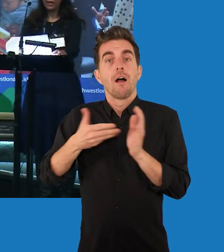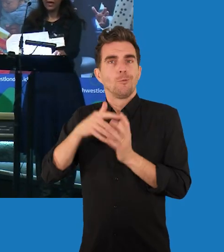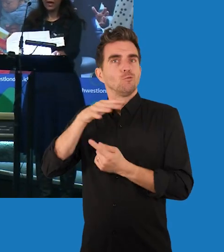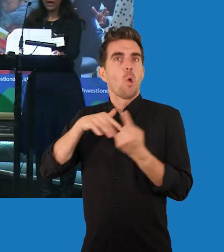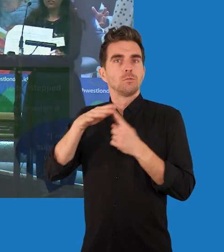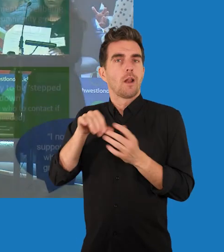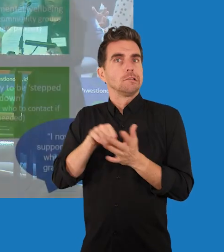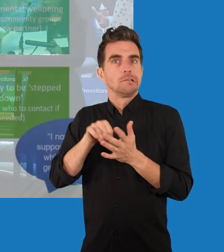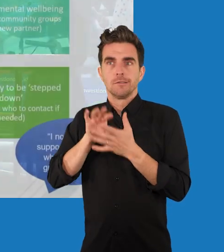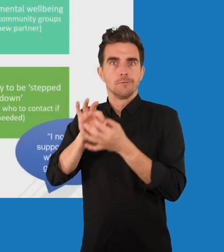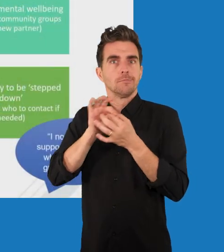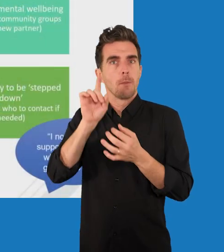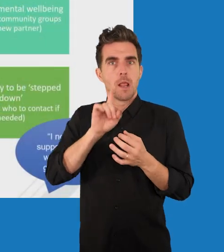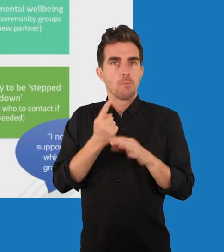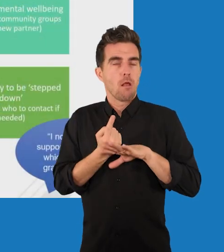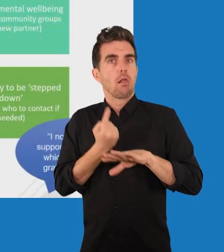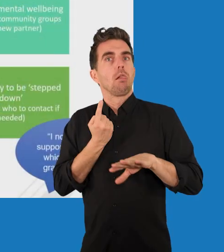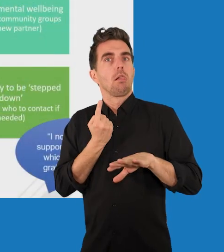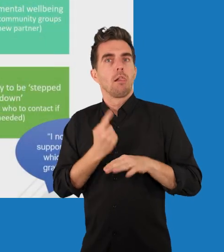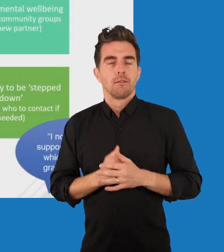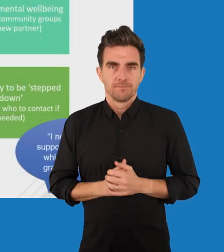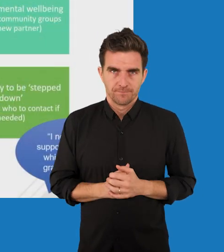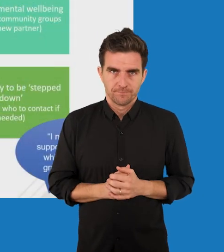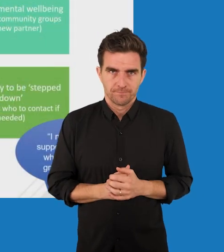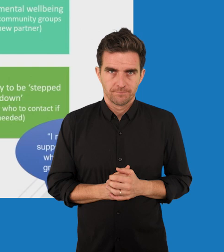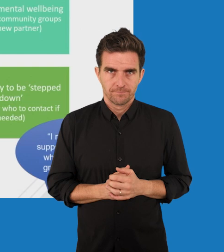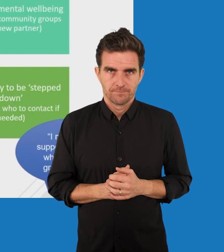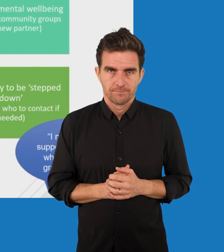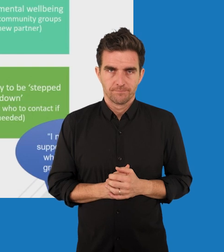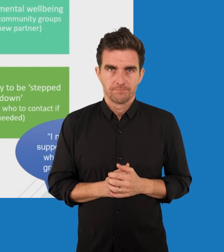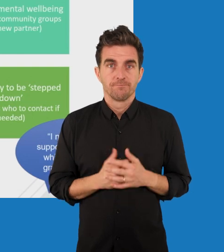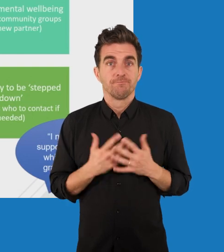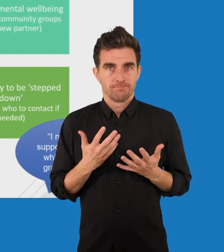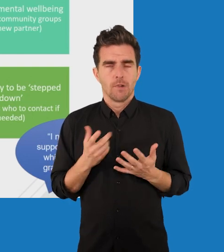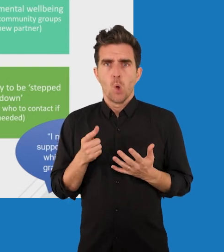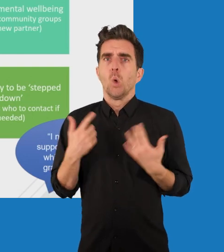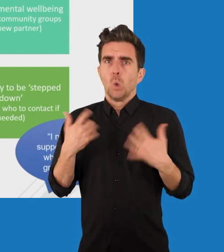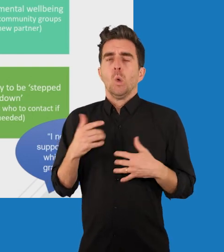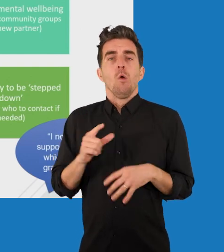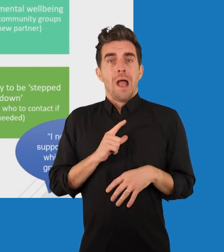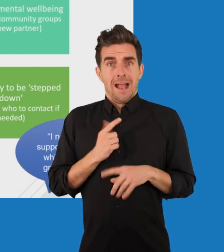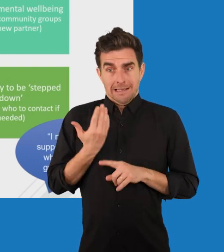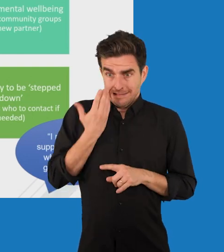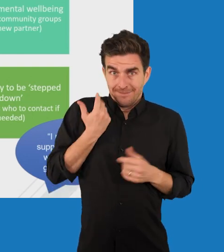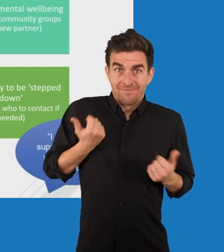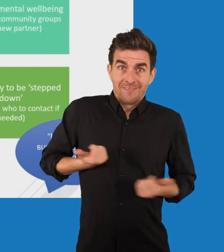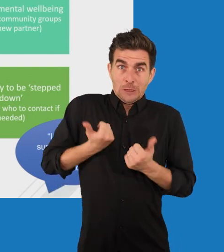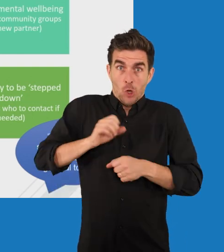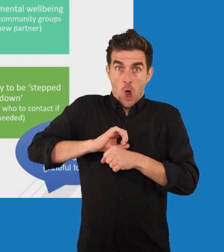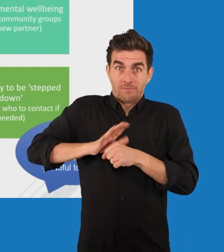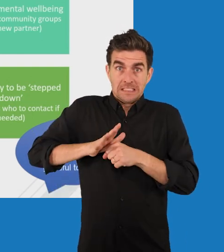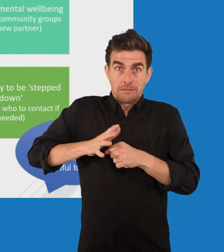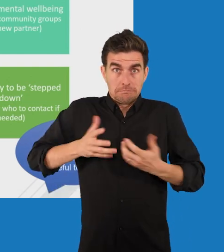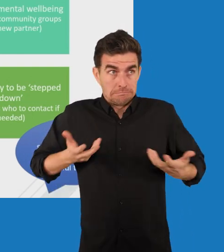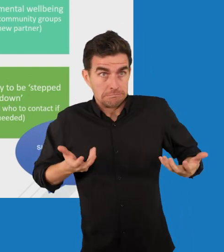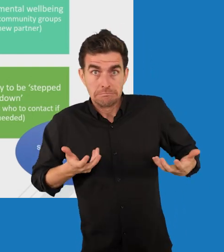properly. With regard to, social isolation, that was quite a big one because we'd just come out